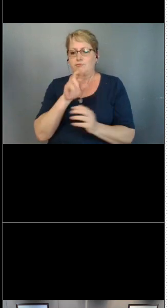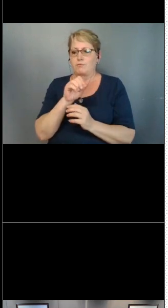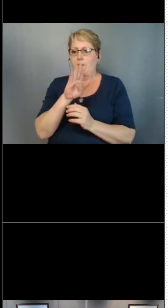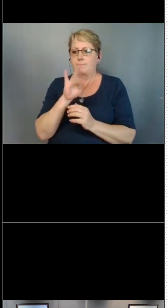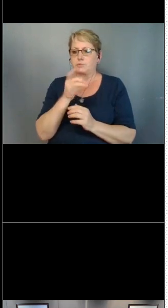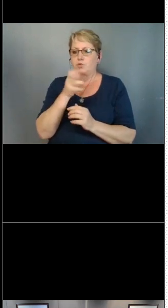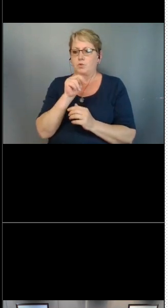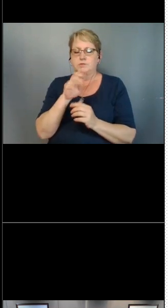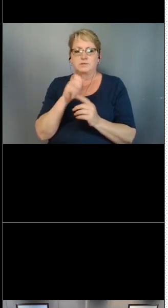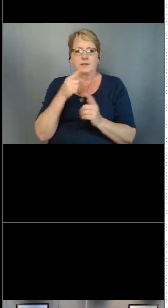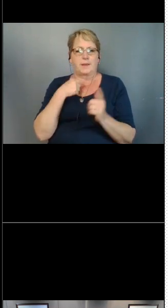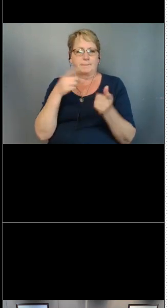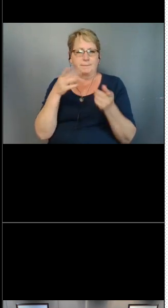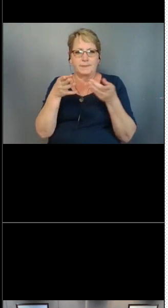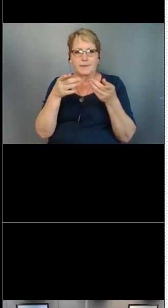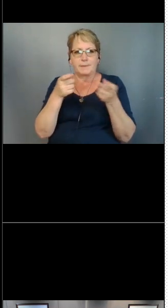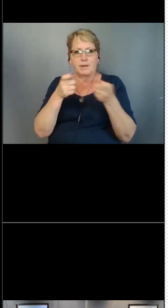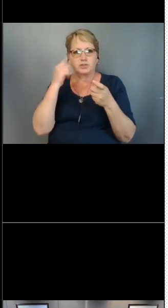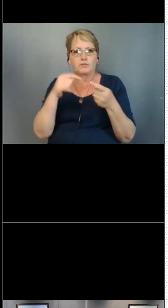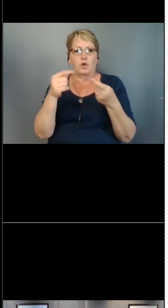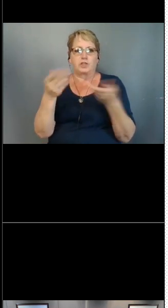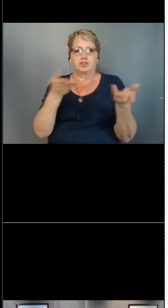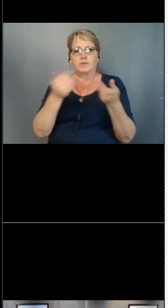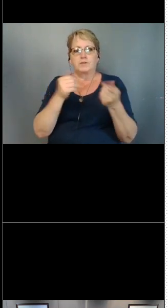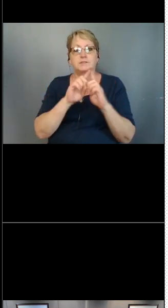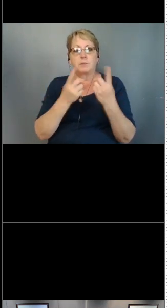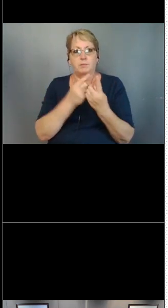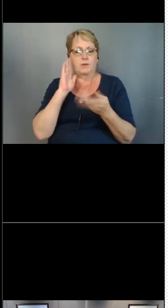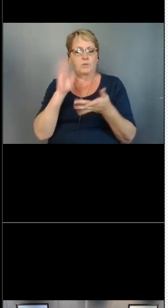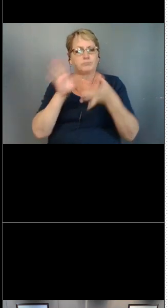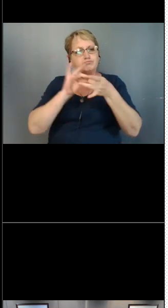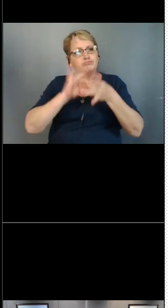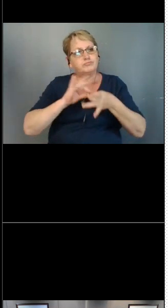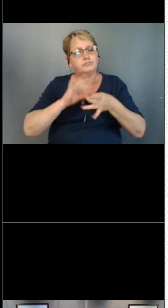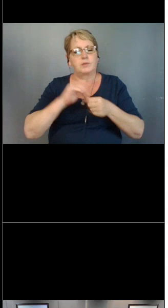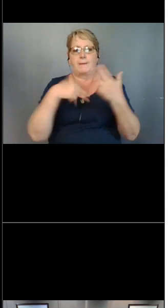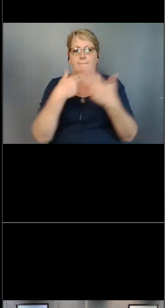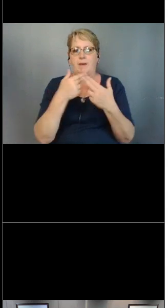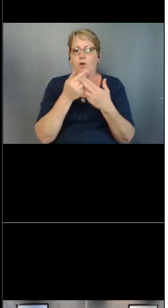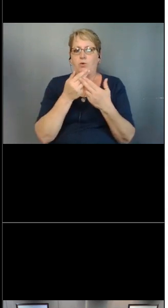Planning Department. I'll be walking you through the high-level changes to our bus network tonight.